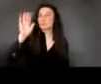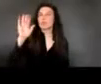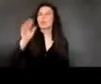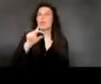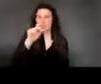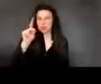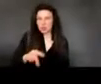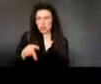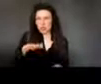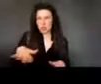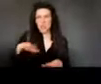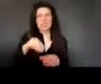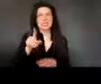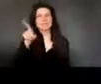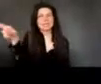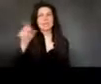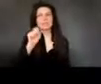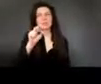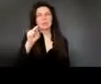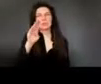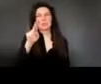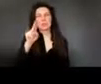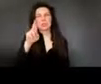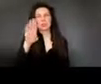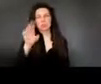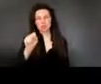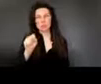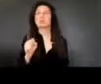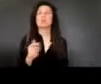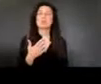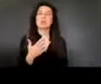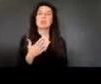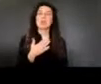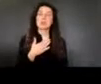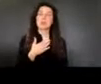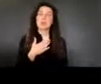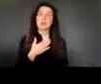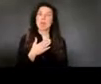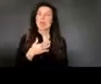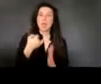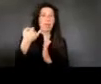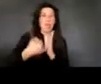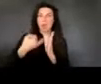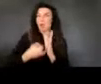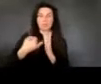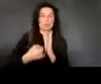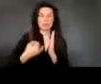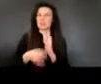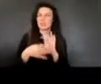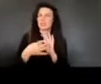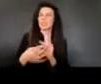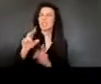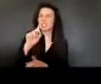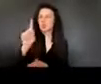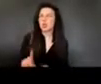Metro Detroit area, and my work, my artistic practice, mainly revolves around Detroit